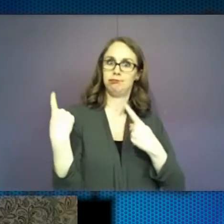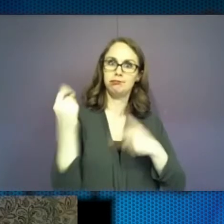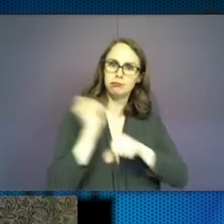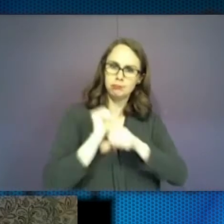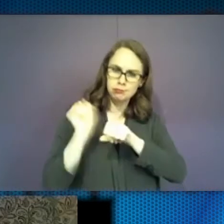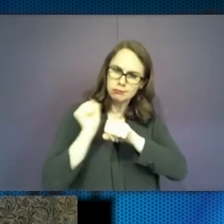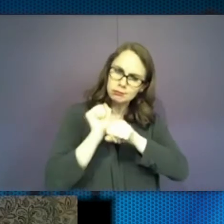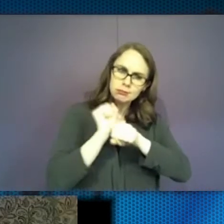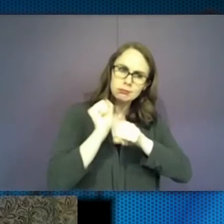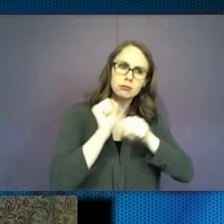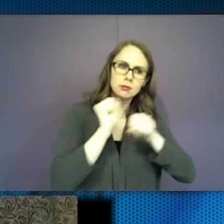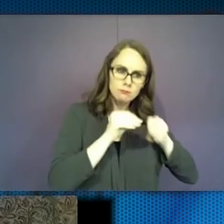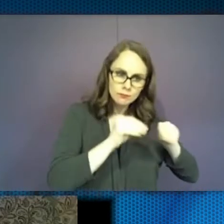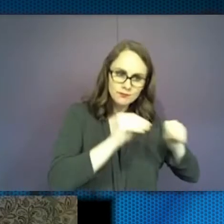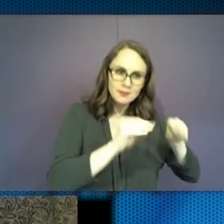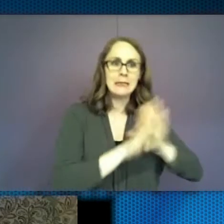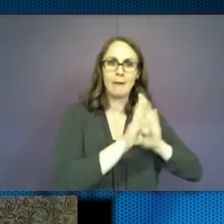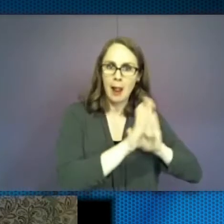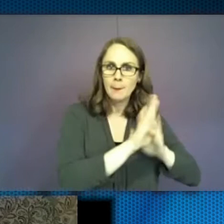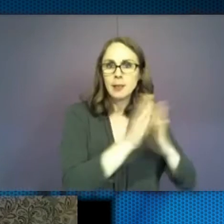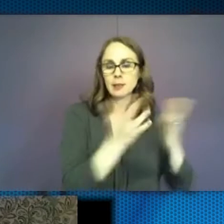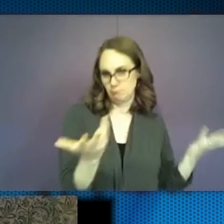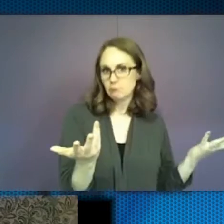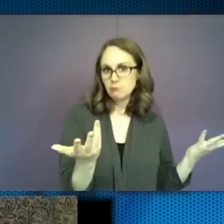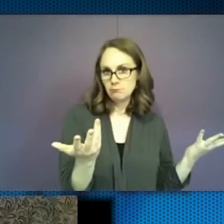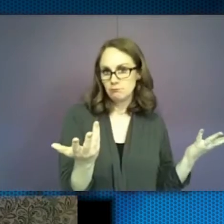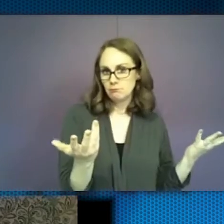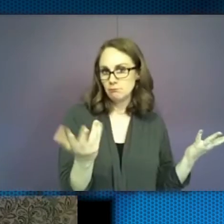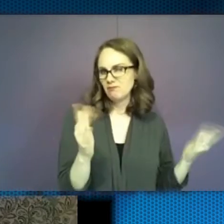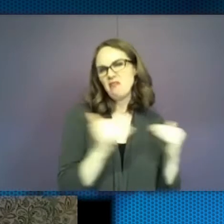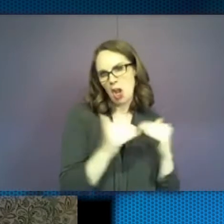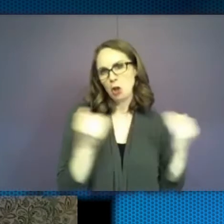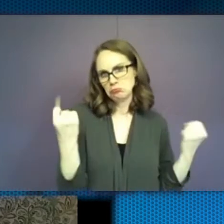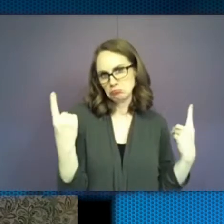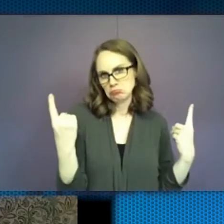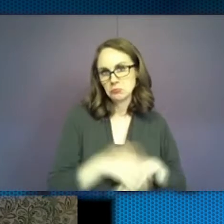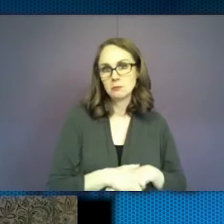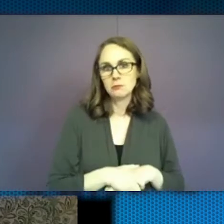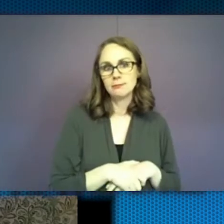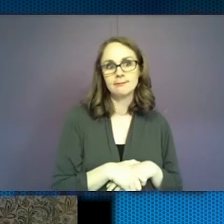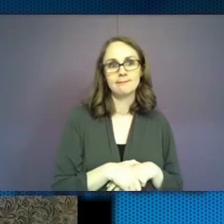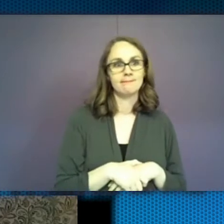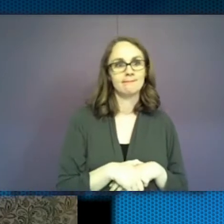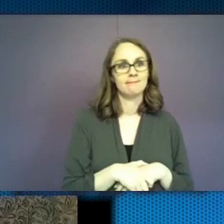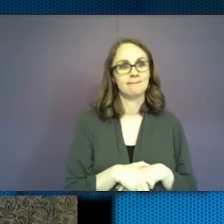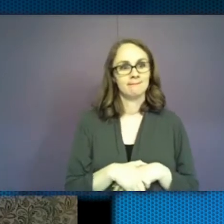so hard developing it. So that was only fair. So